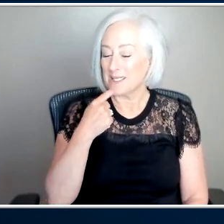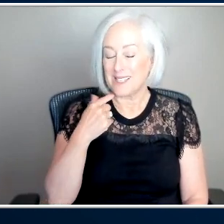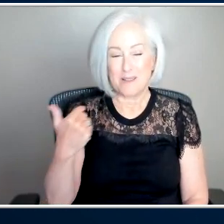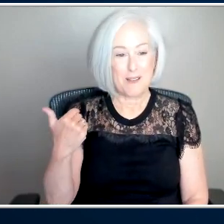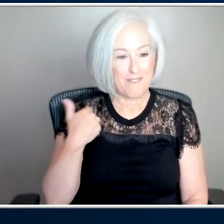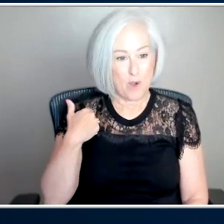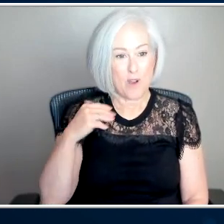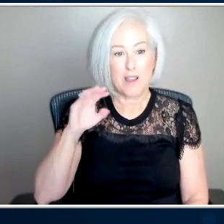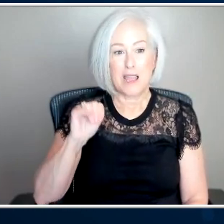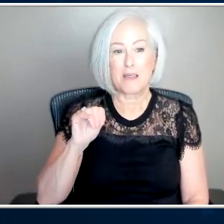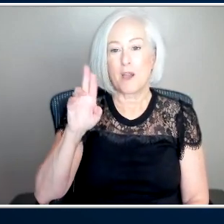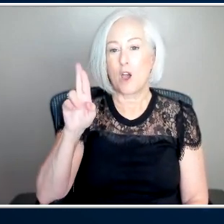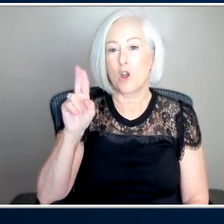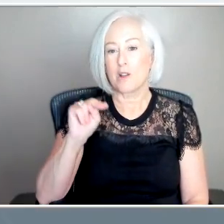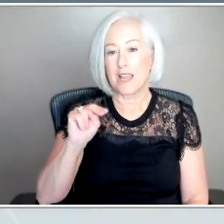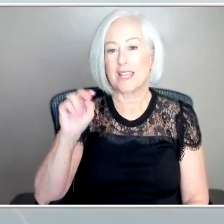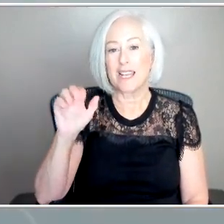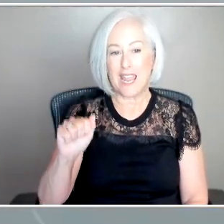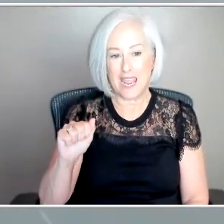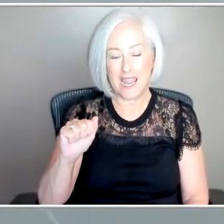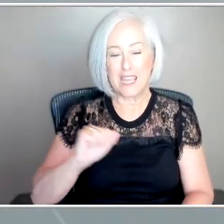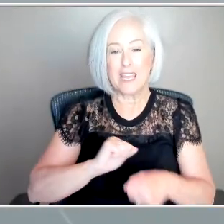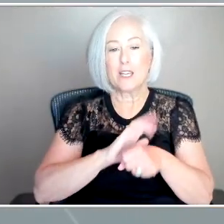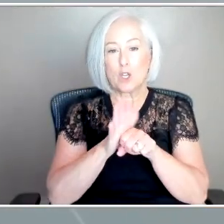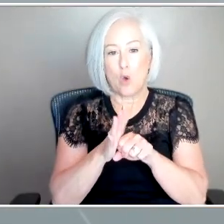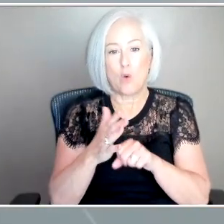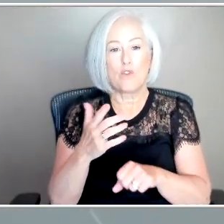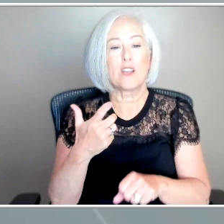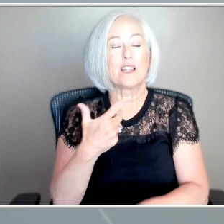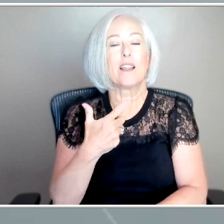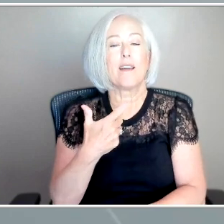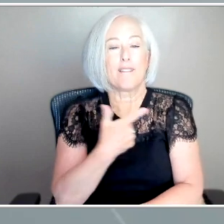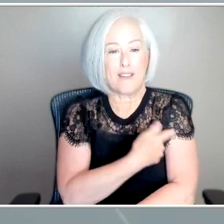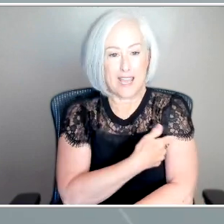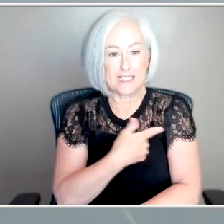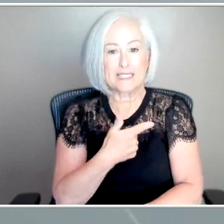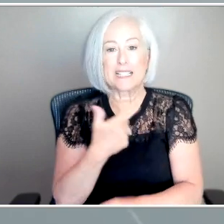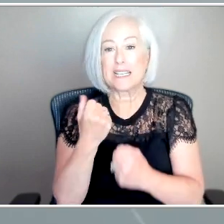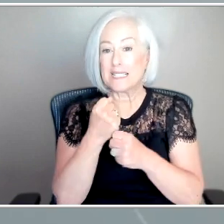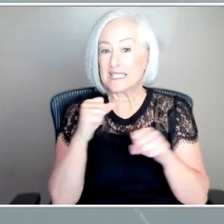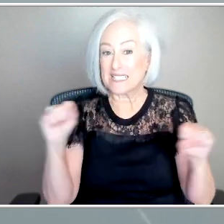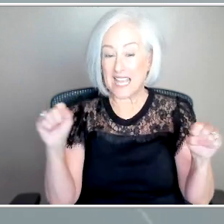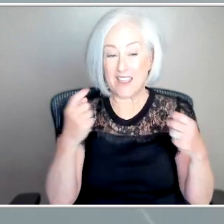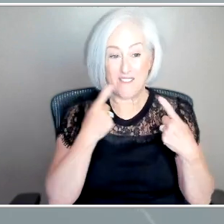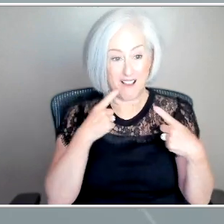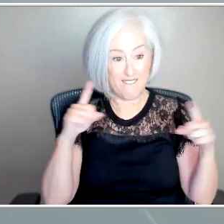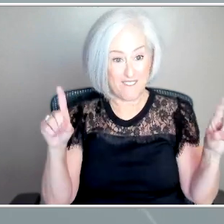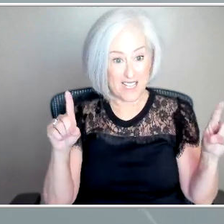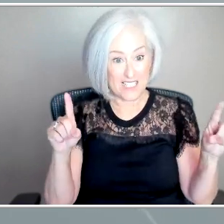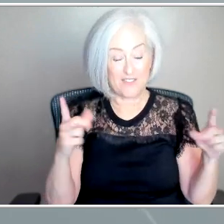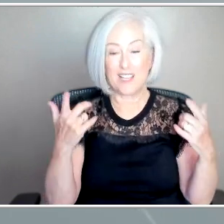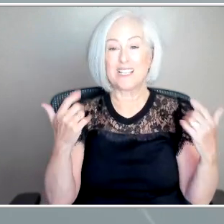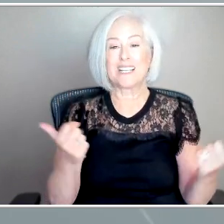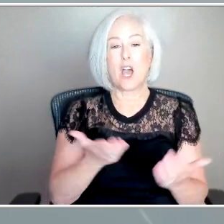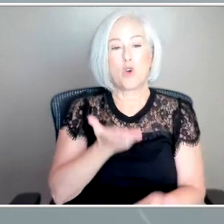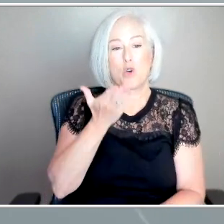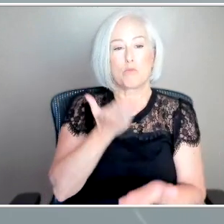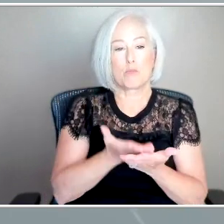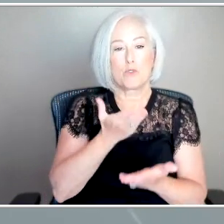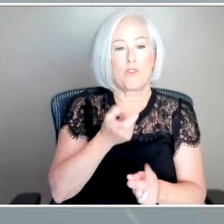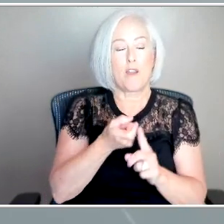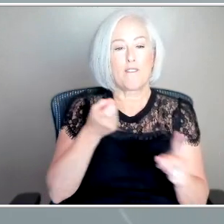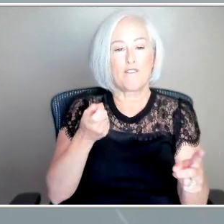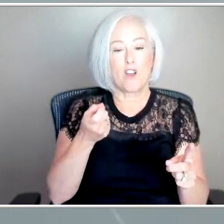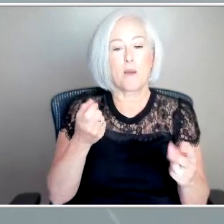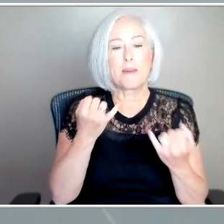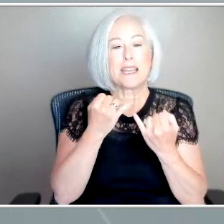mRNA vaccine, COVID vaccine, they are safe, they are effective. This time, the proof comes from an independent review board under the National